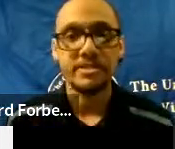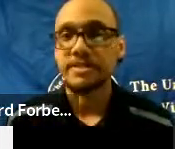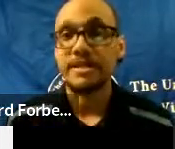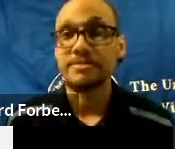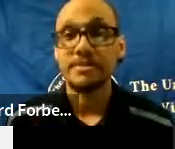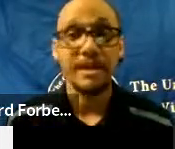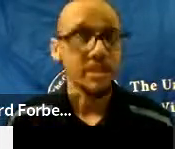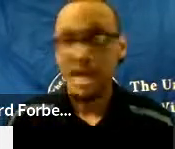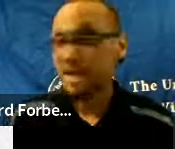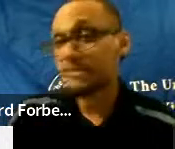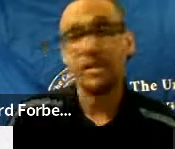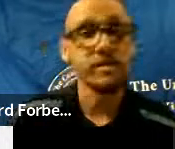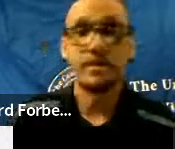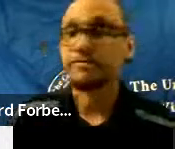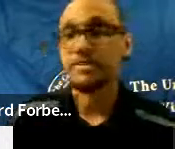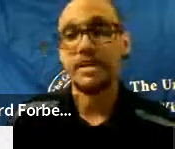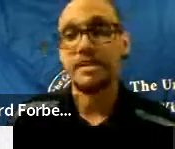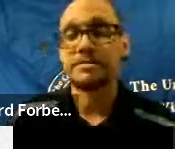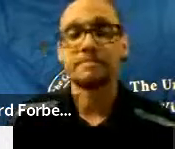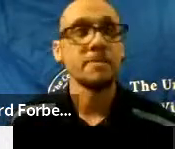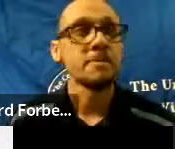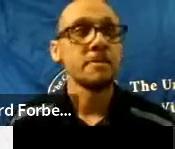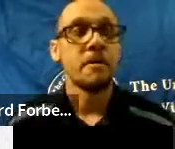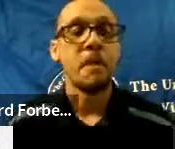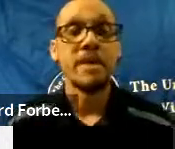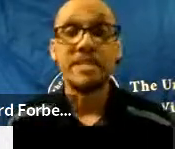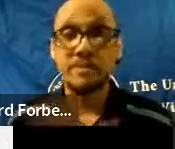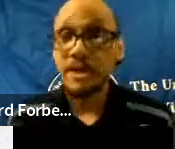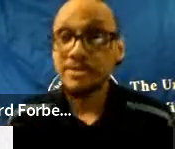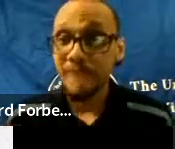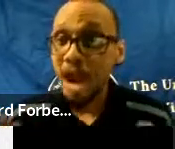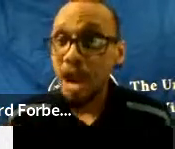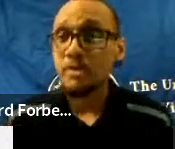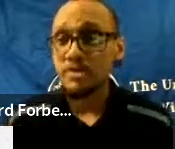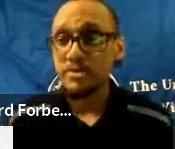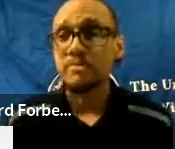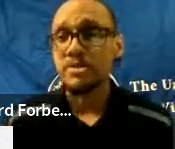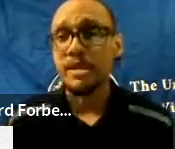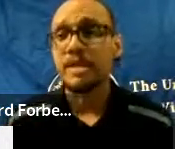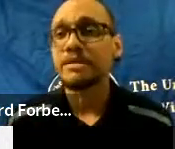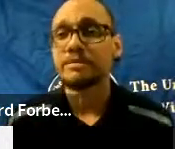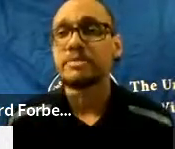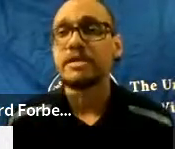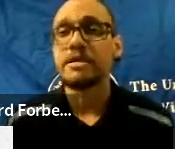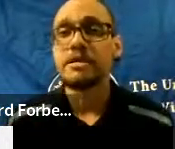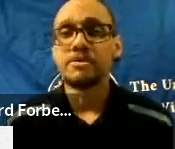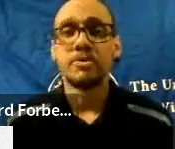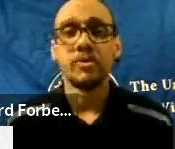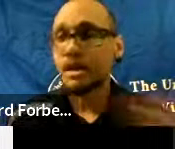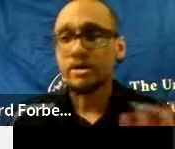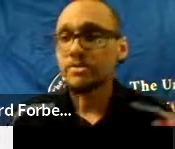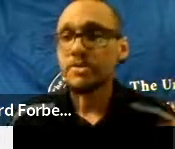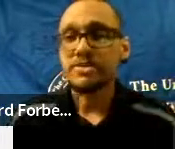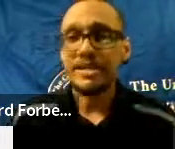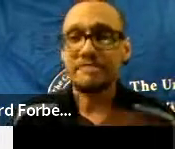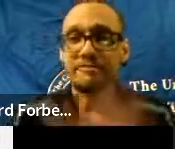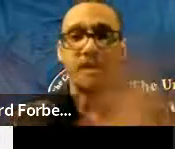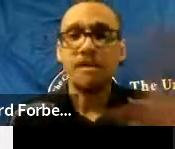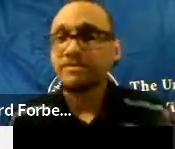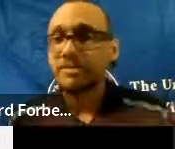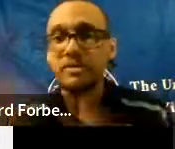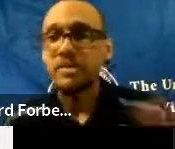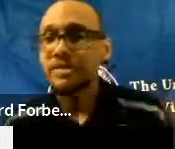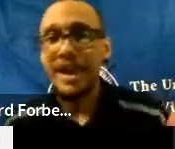lost interest in science. I fell out of love with science. And it's because of how it was communicated to me. No longer was